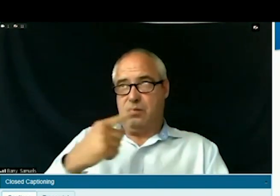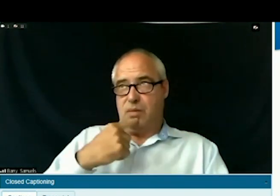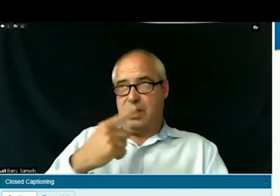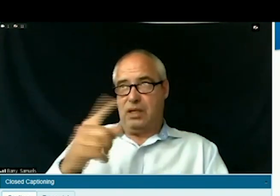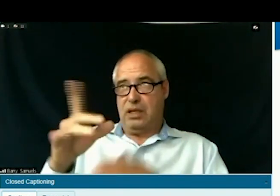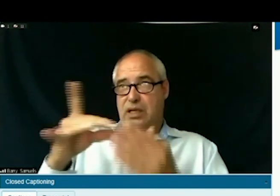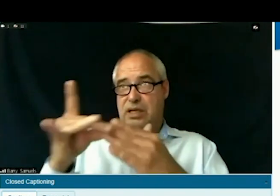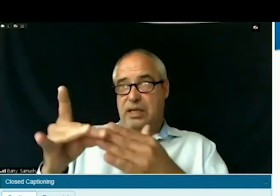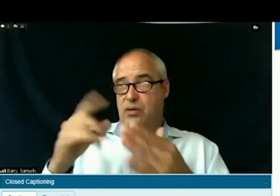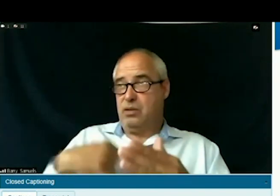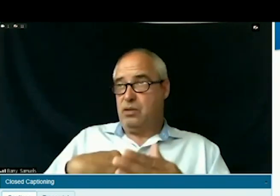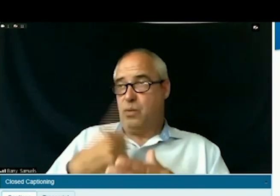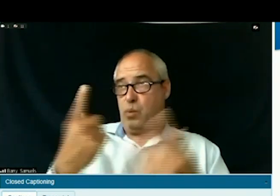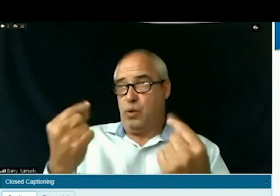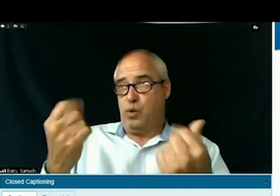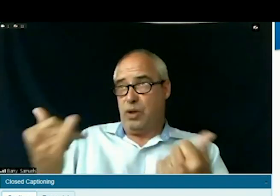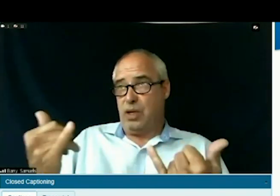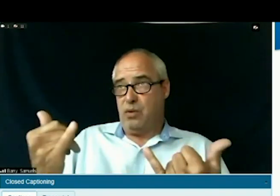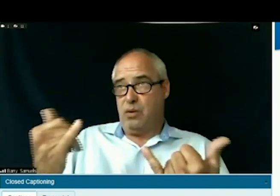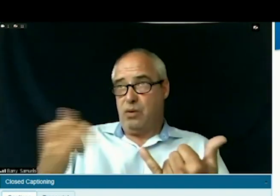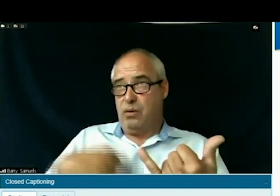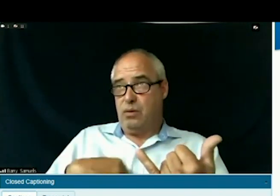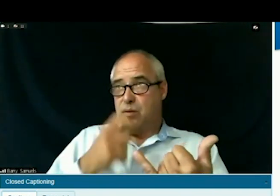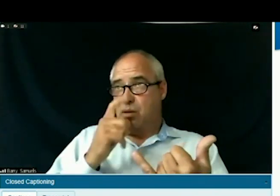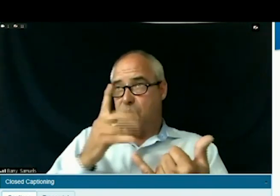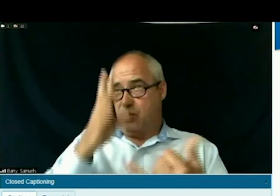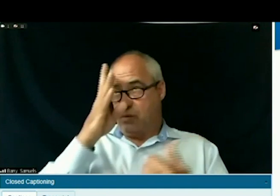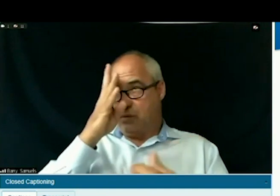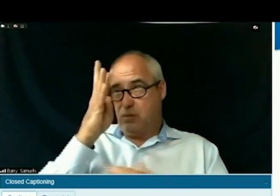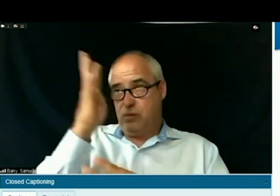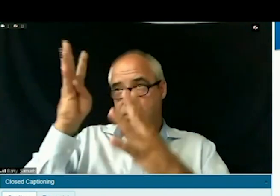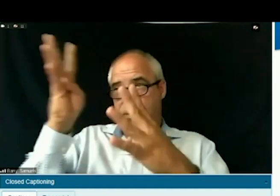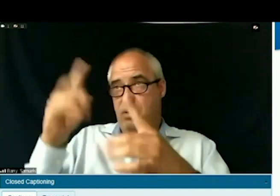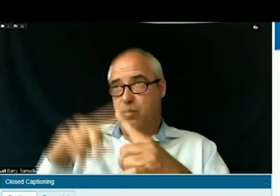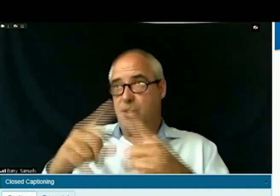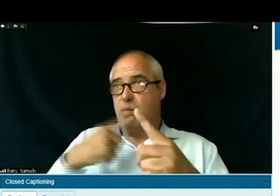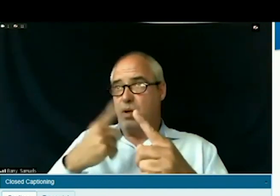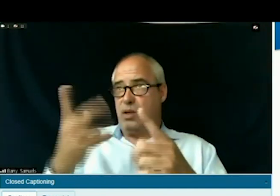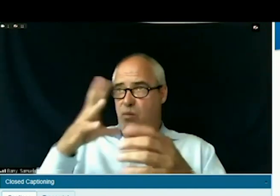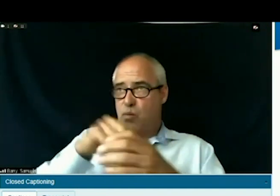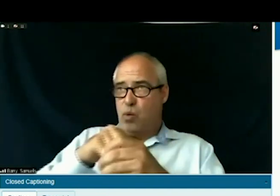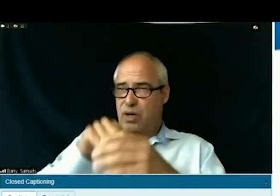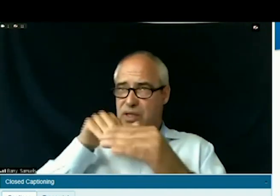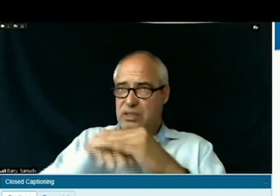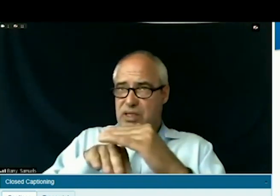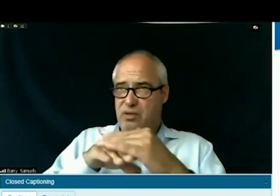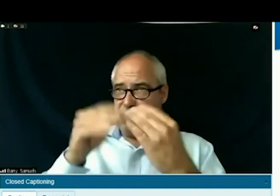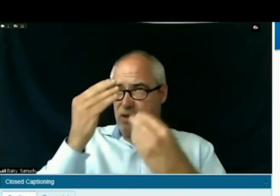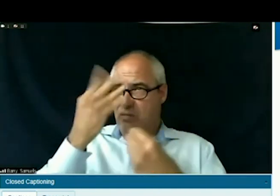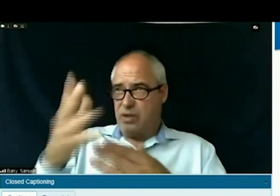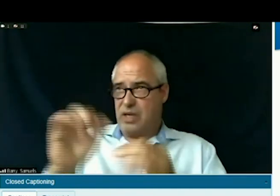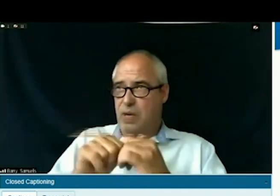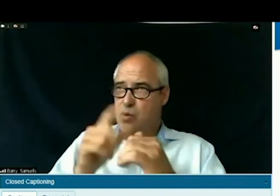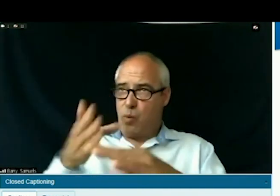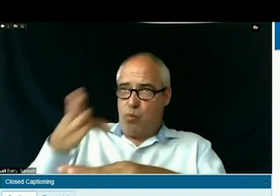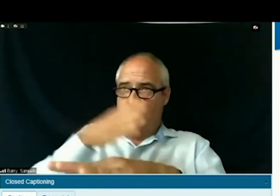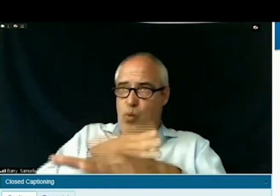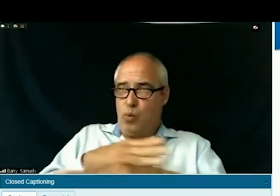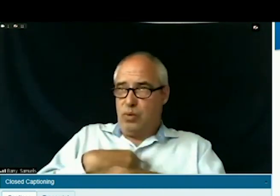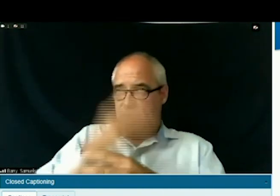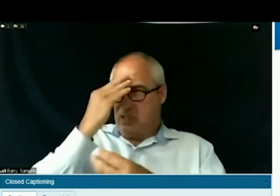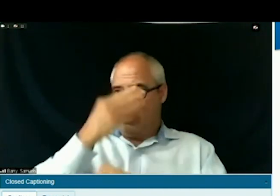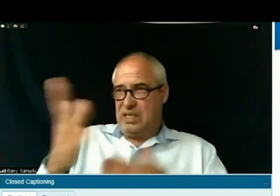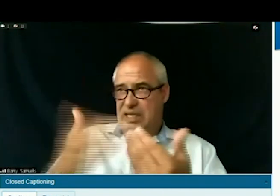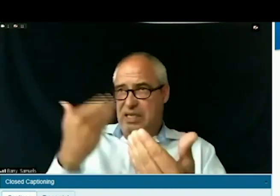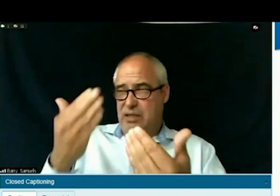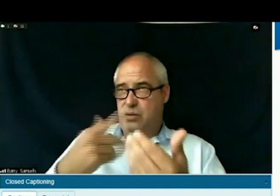what can we do? We don't want to reinvent the wheel. We don't want to duplicate other people's work, but we want to get accessible information, out to people in the easiest way. So we